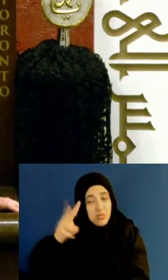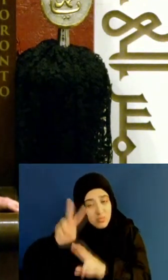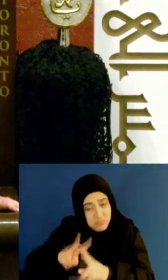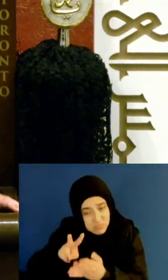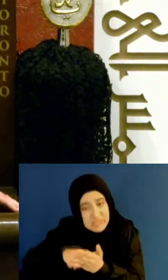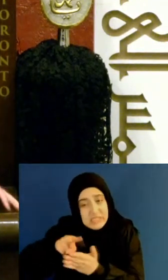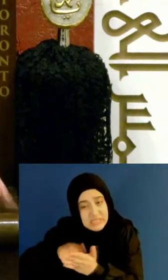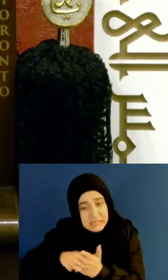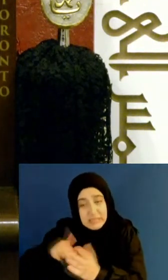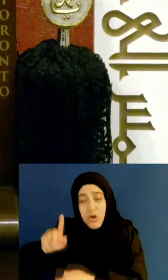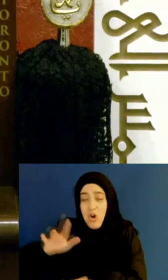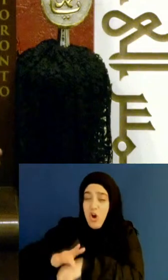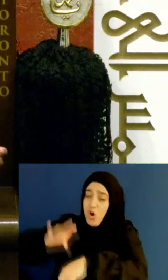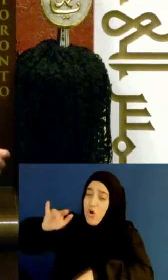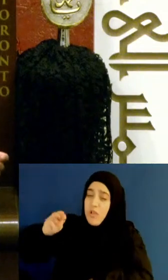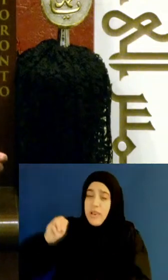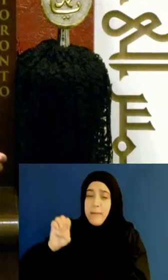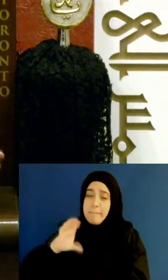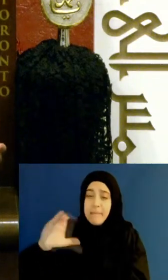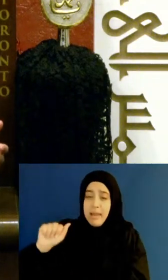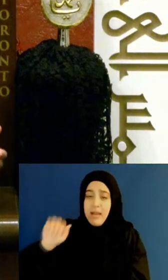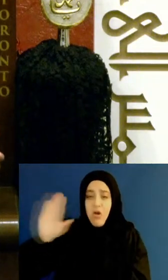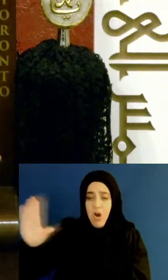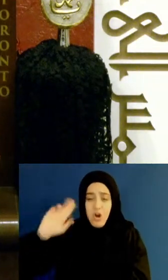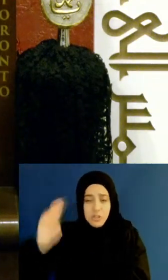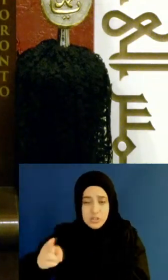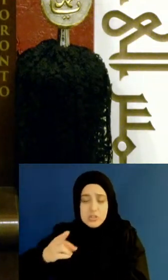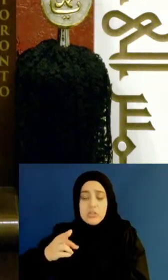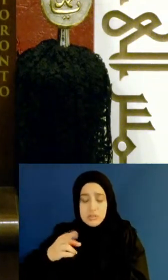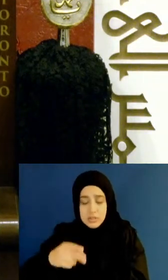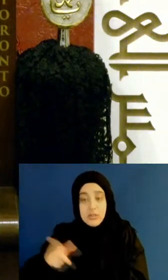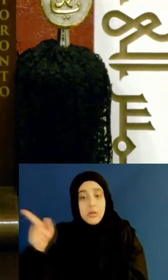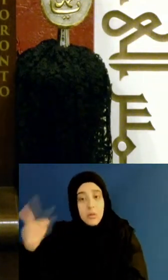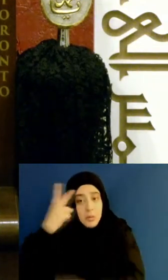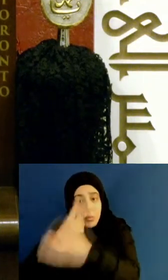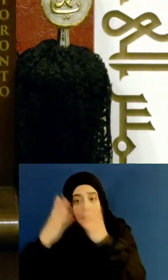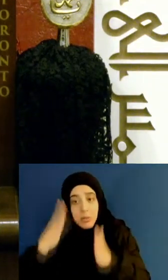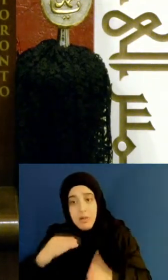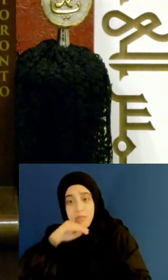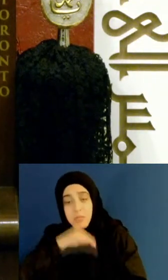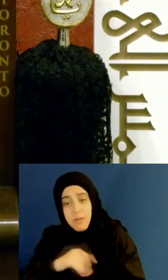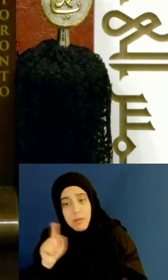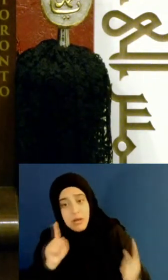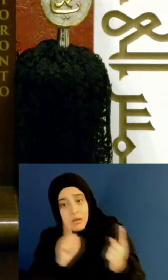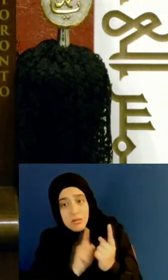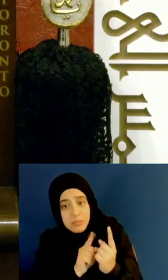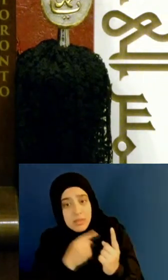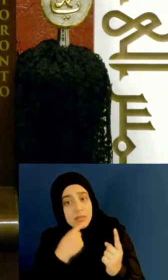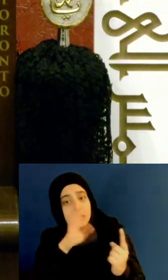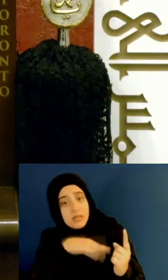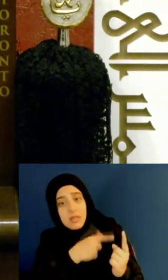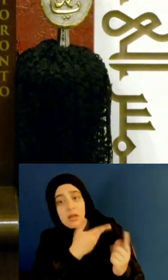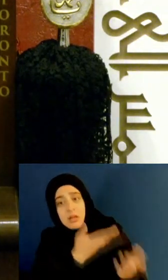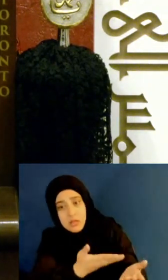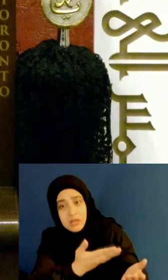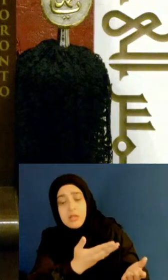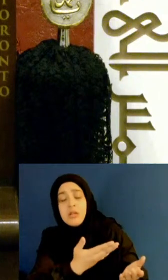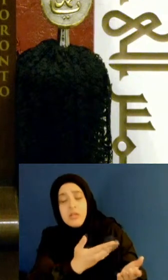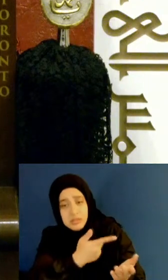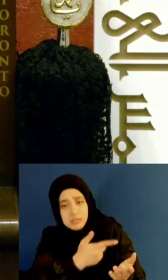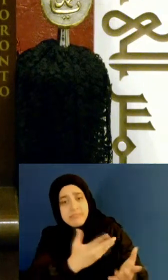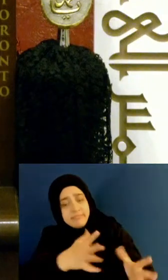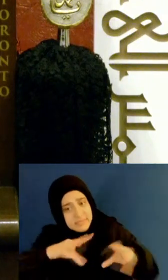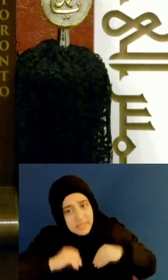message, "Kulu la ilaha illallah tuflihu," submit to the shahada of la ilaha